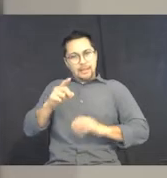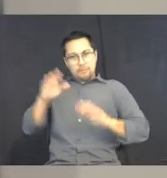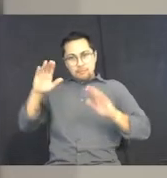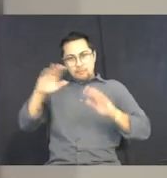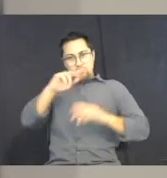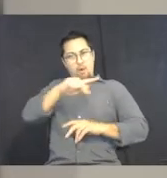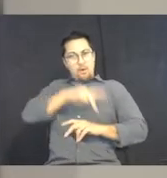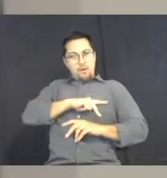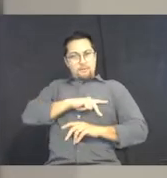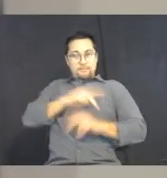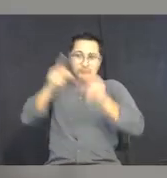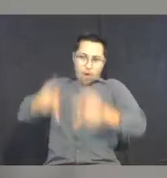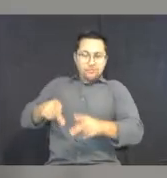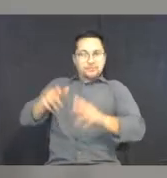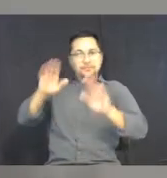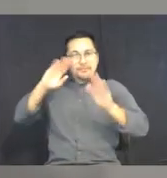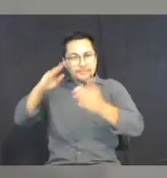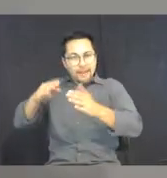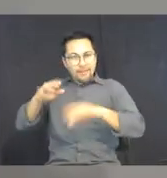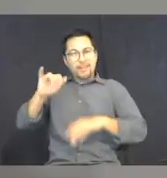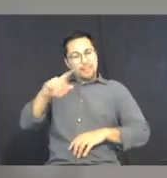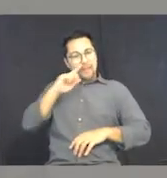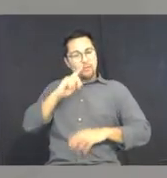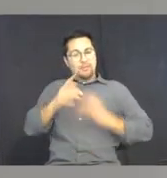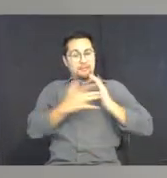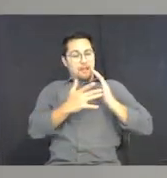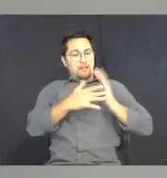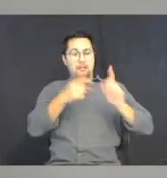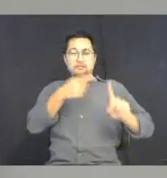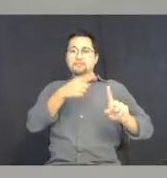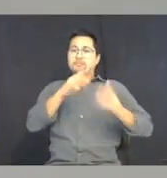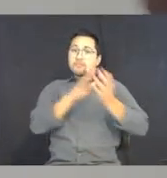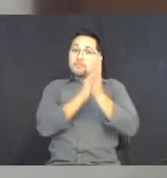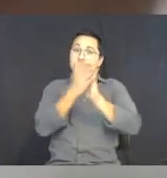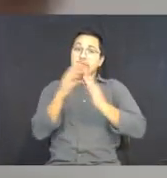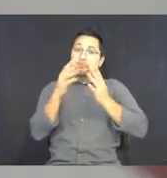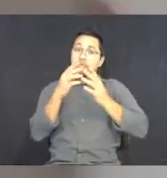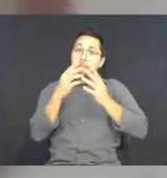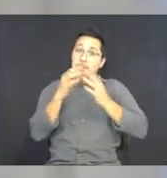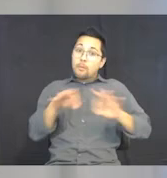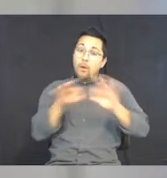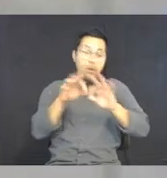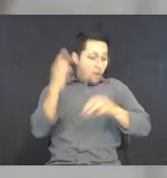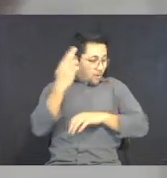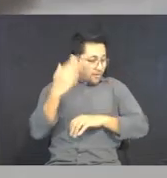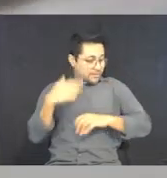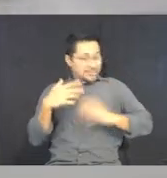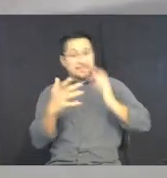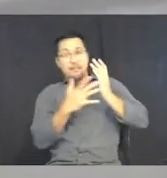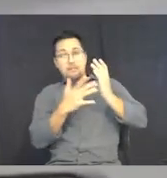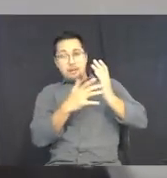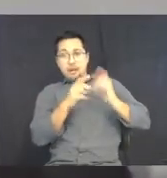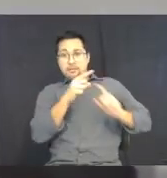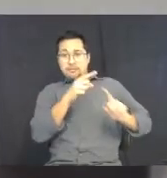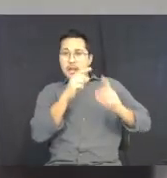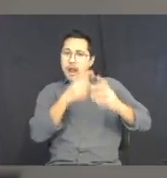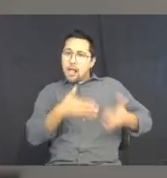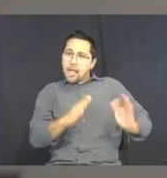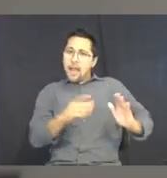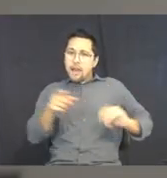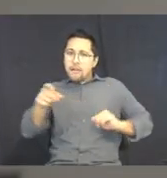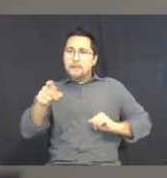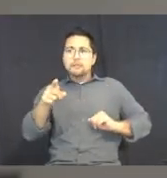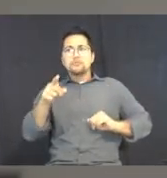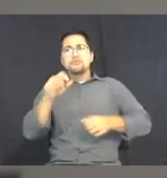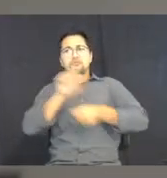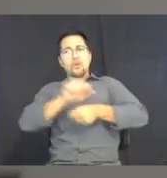he was in control of it. He identified that this was the technology that would assist him. Steve is so proud that he lives on his own. When